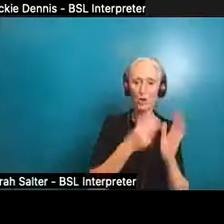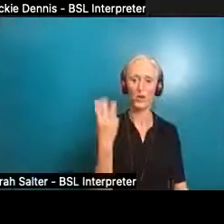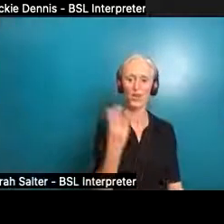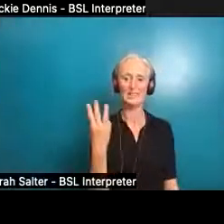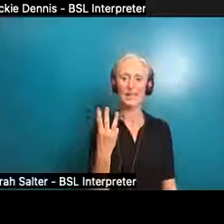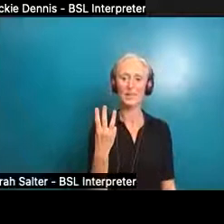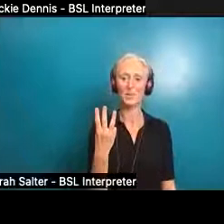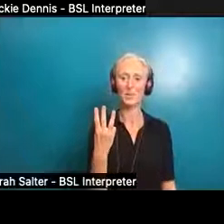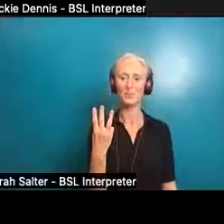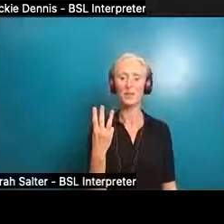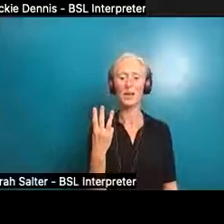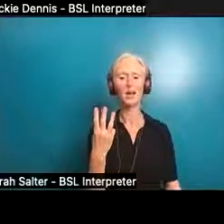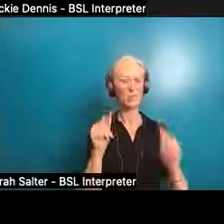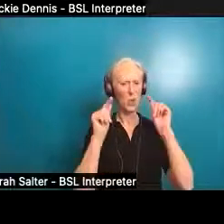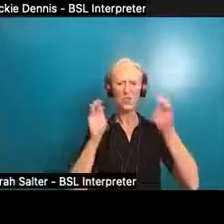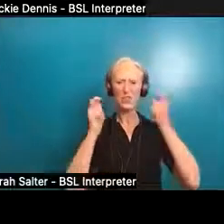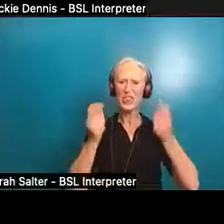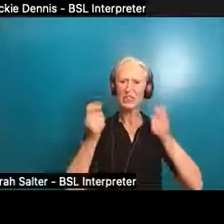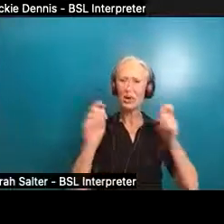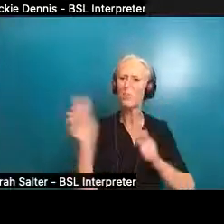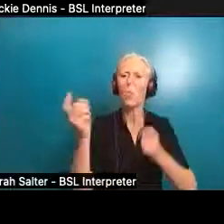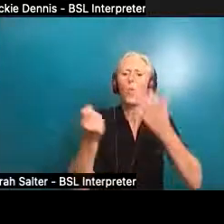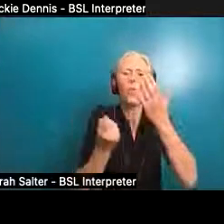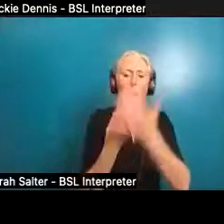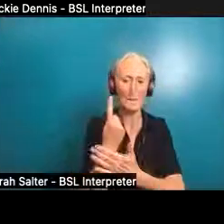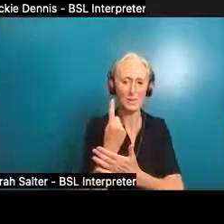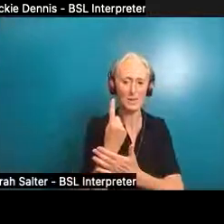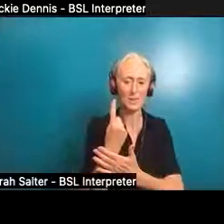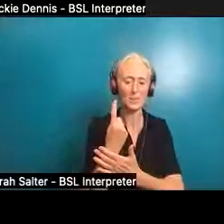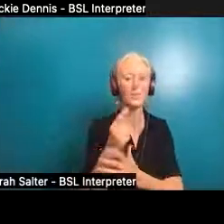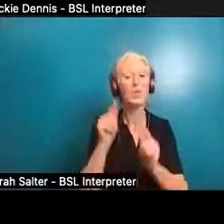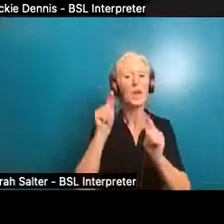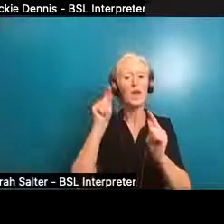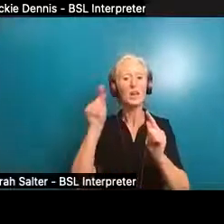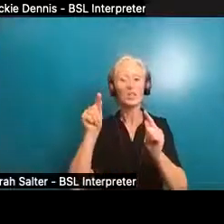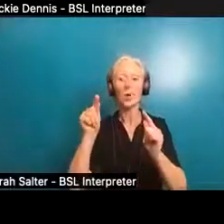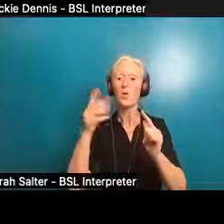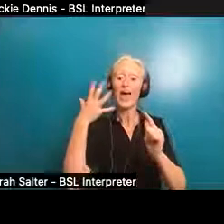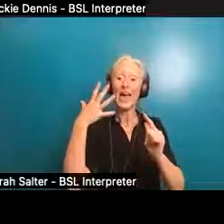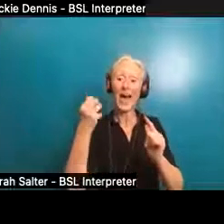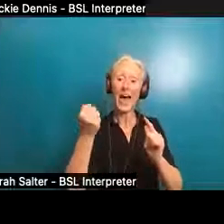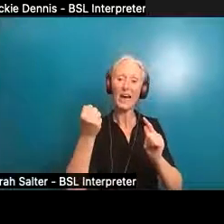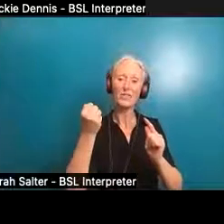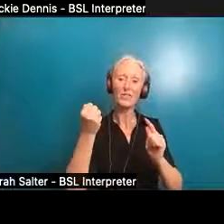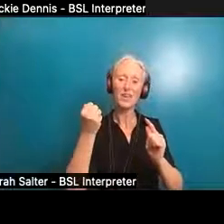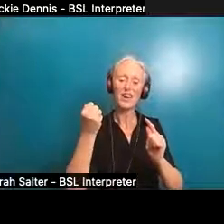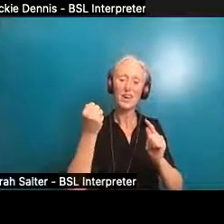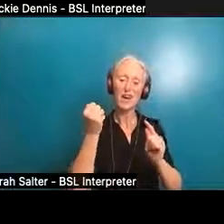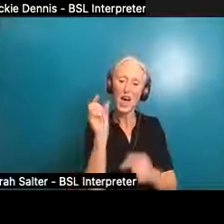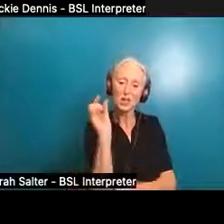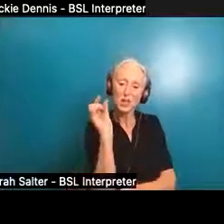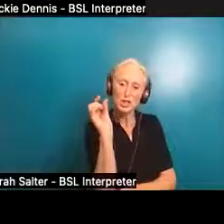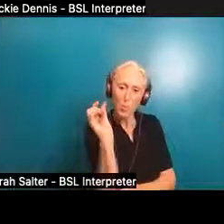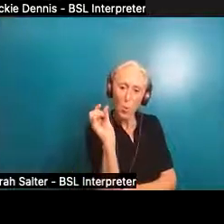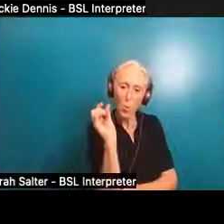treatment is that they are injecting RNA into, well, they're injecting a short